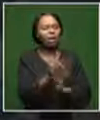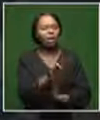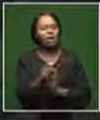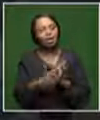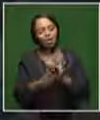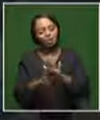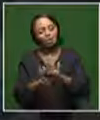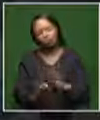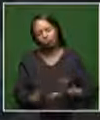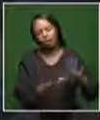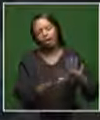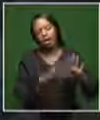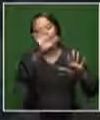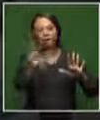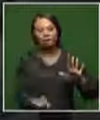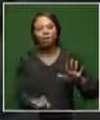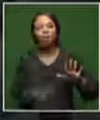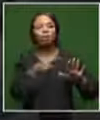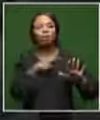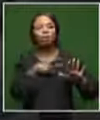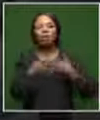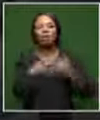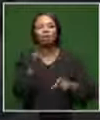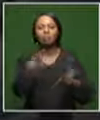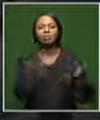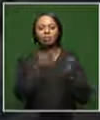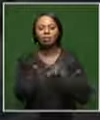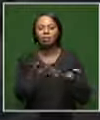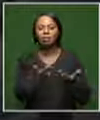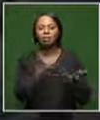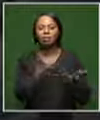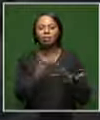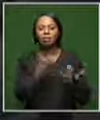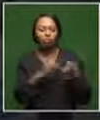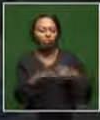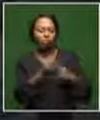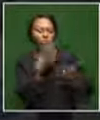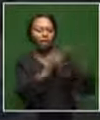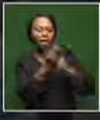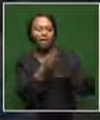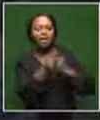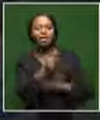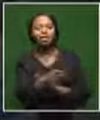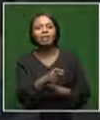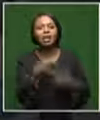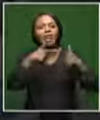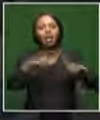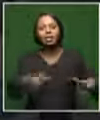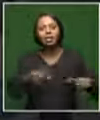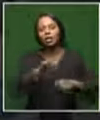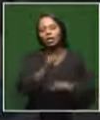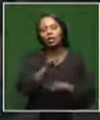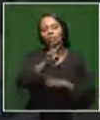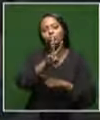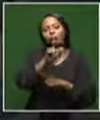as a whole, so that anyone can engage in learning Swahili, because we are all African. We've got sister tribes in many